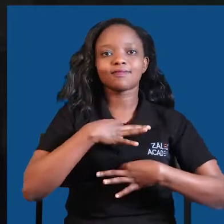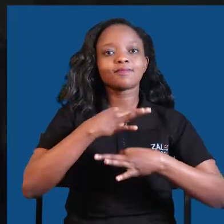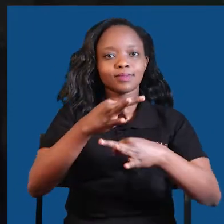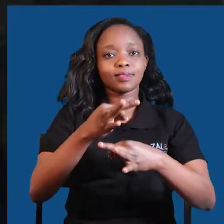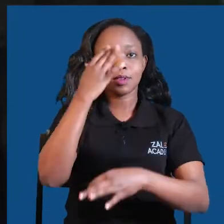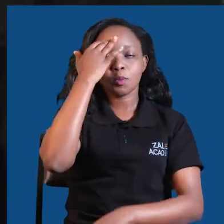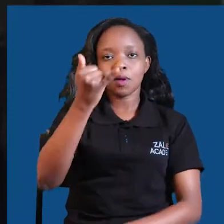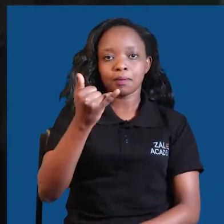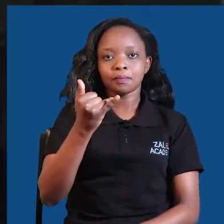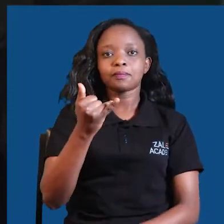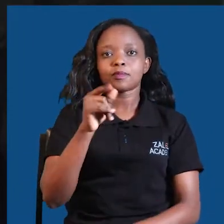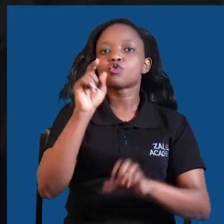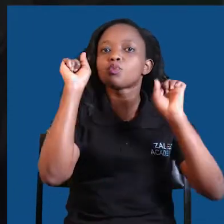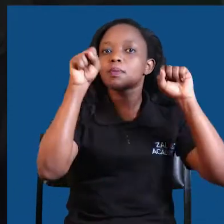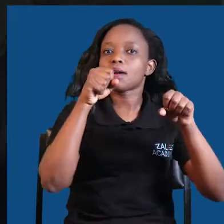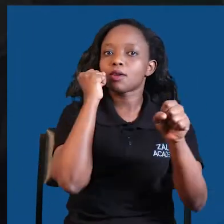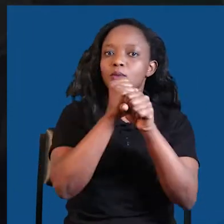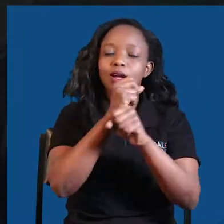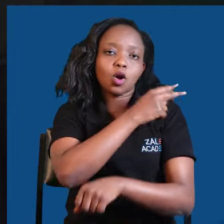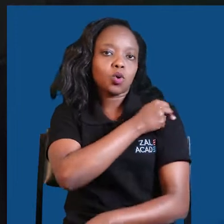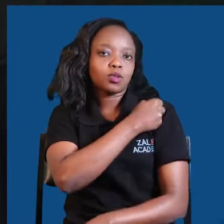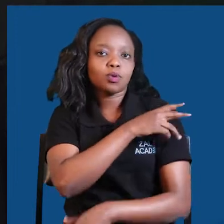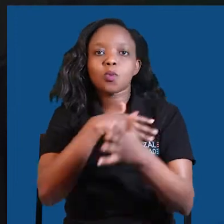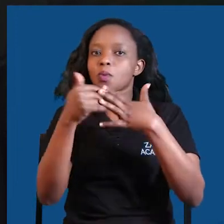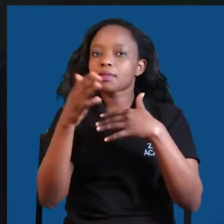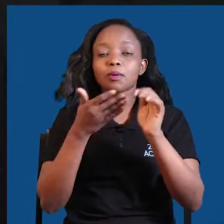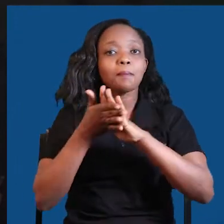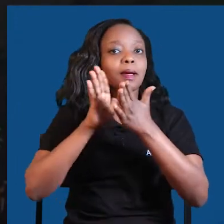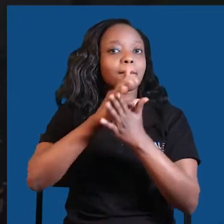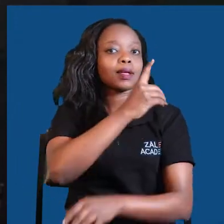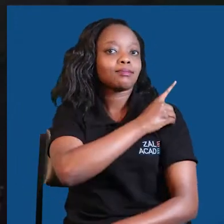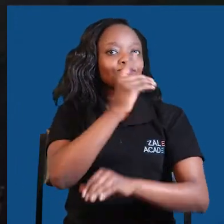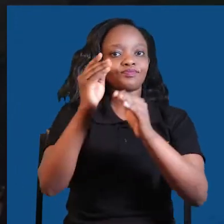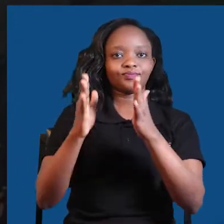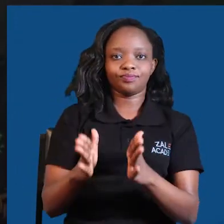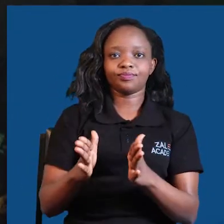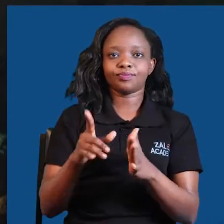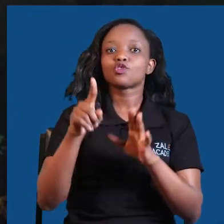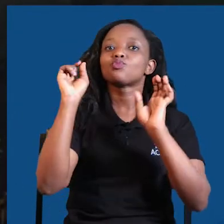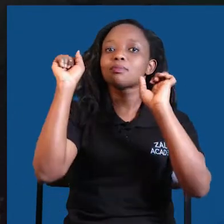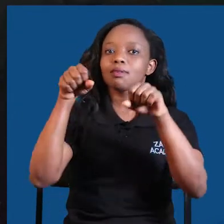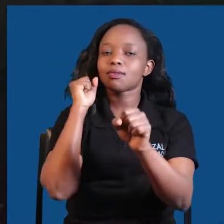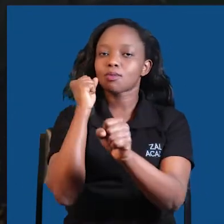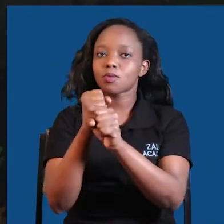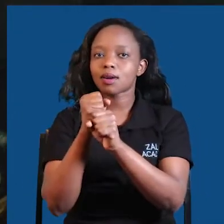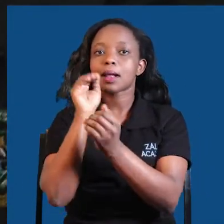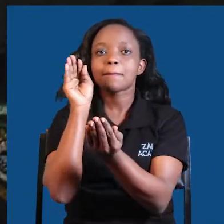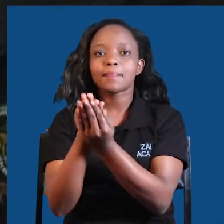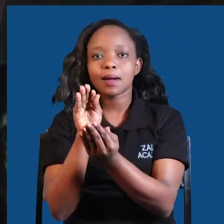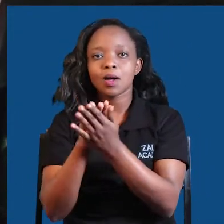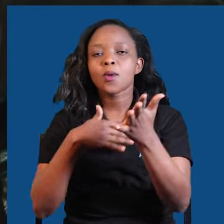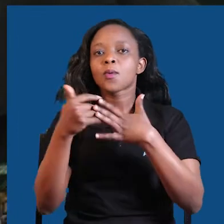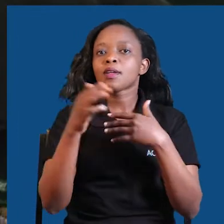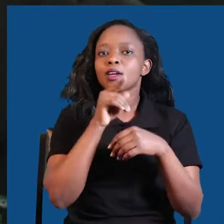field is very interesting? Because you can work in hospital without you being a doctor. You can work